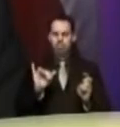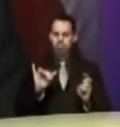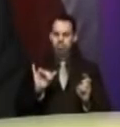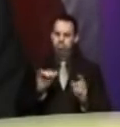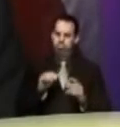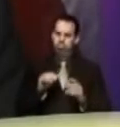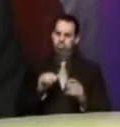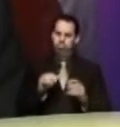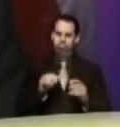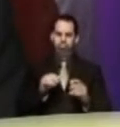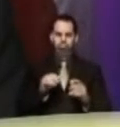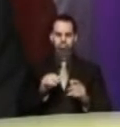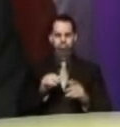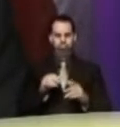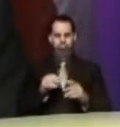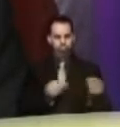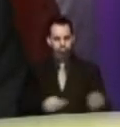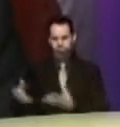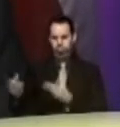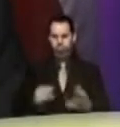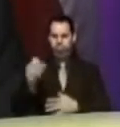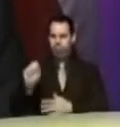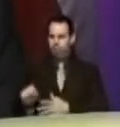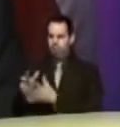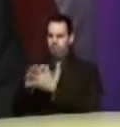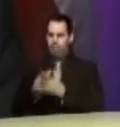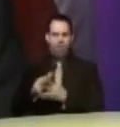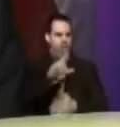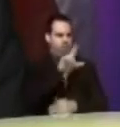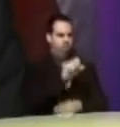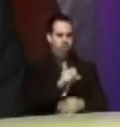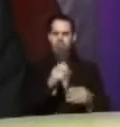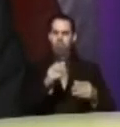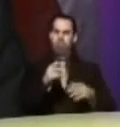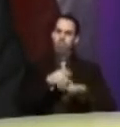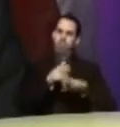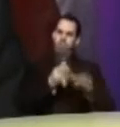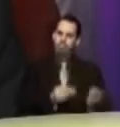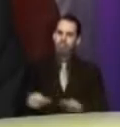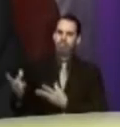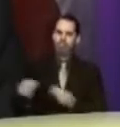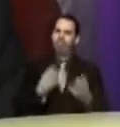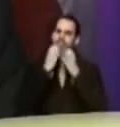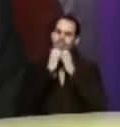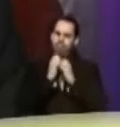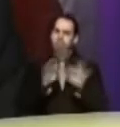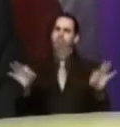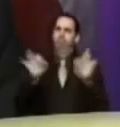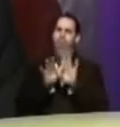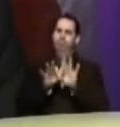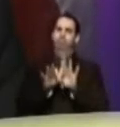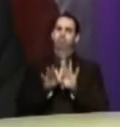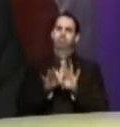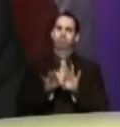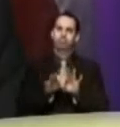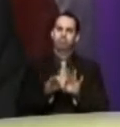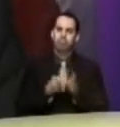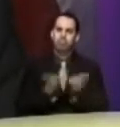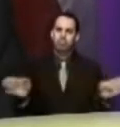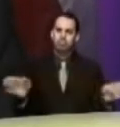know, between Central and South America and the United States, which I don't think we've seen the value of Puerto Rico, and I don't think we've seen the value of the relationships, generally